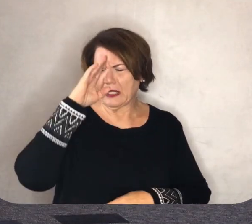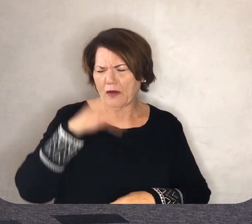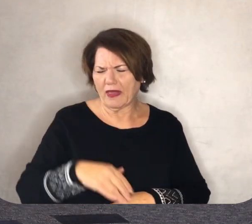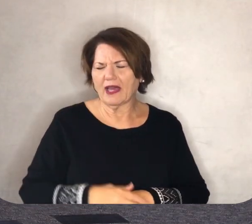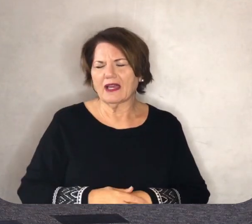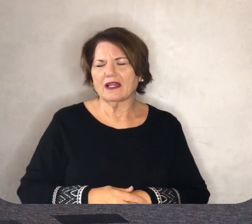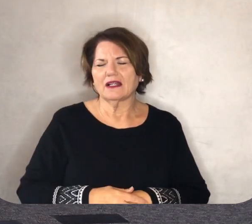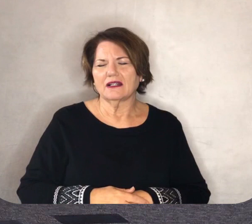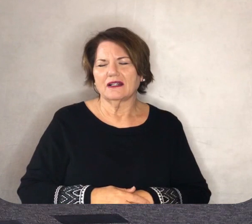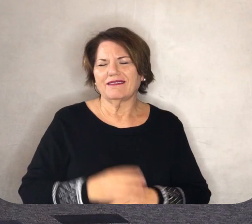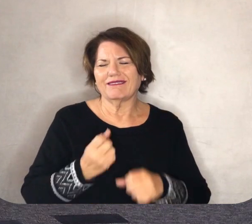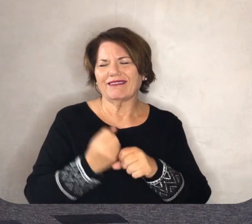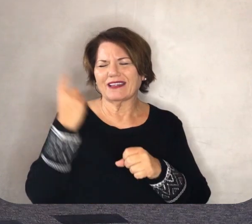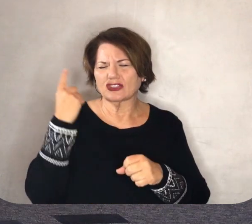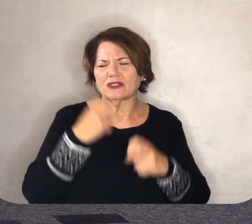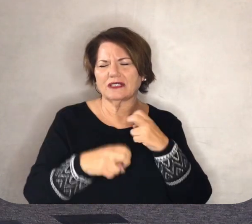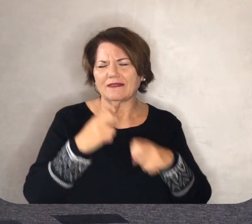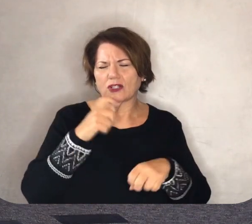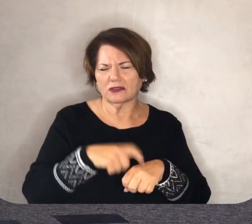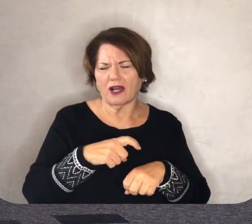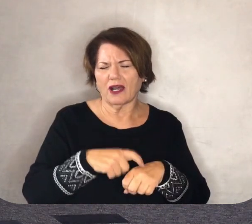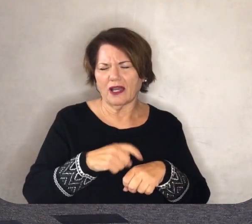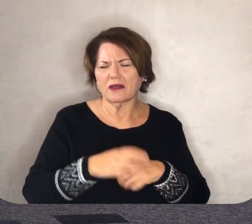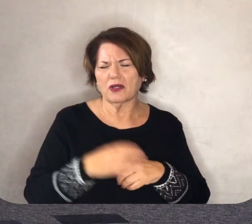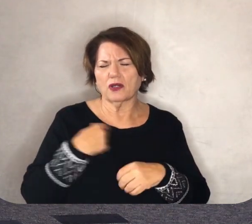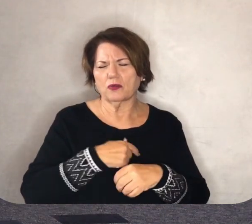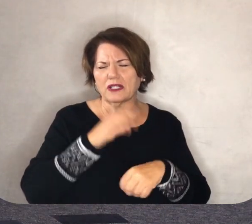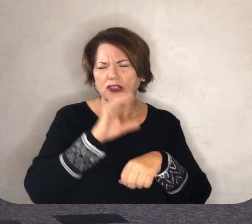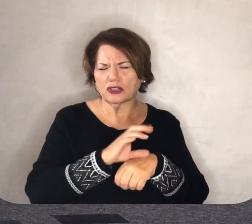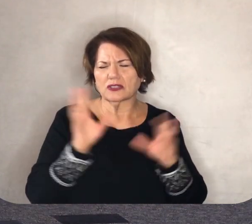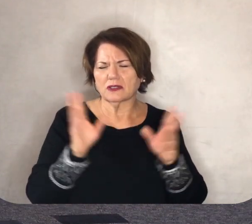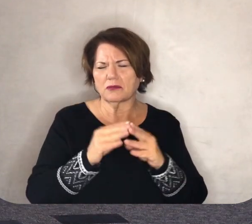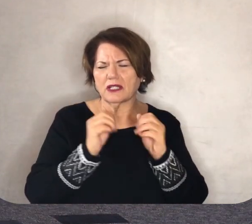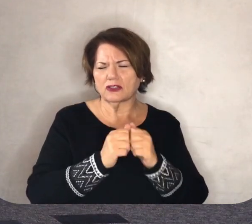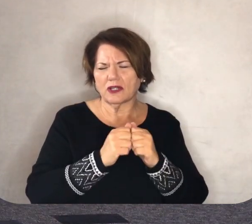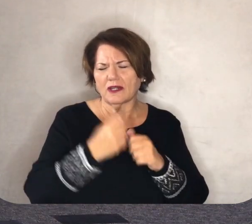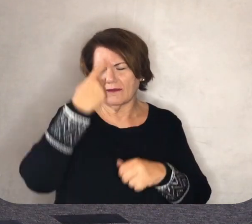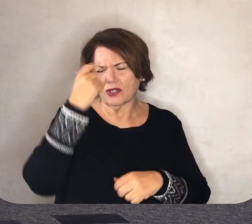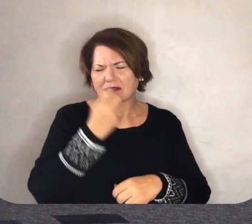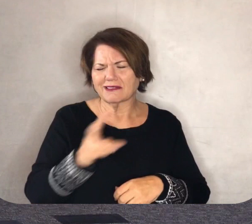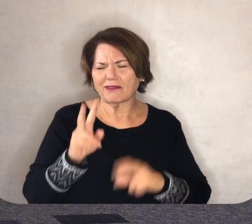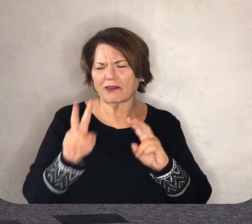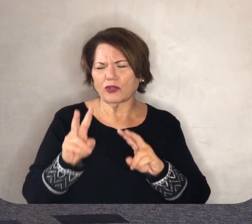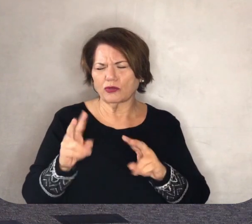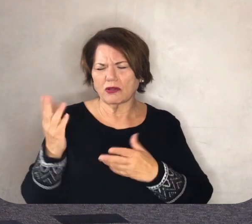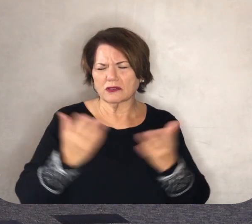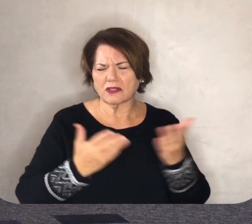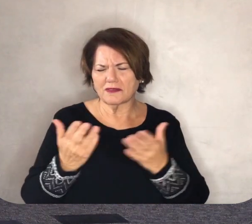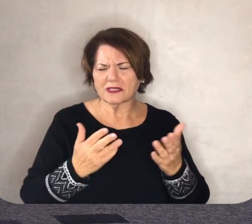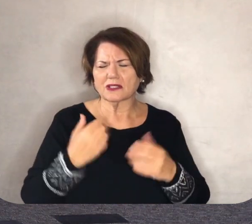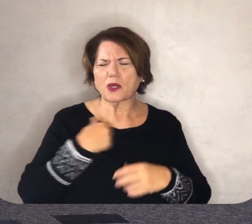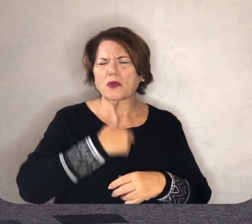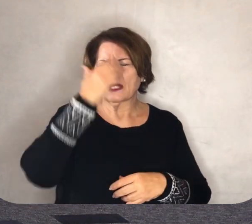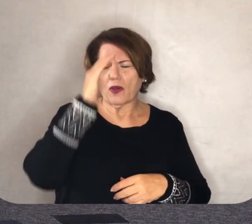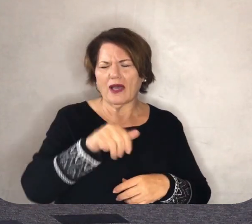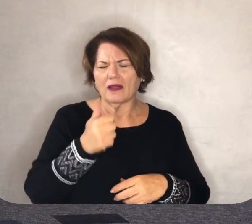the end of last year was a difficult time as we as a church came together for a couple of memorial services, and know that there were other things